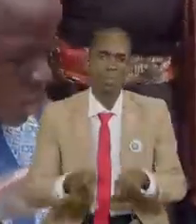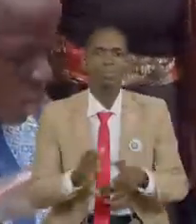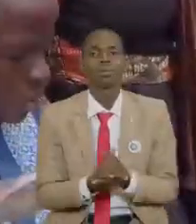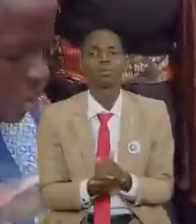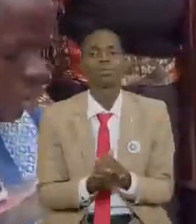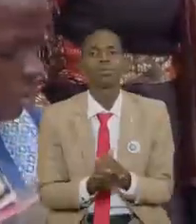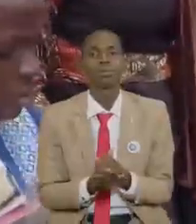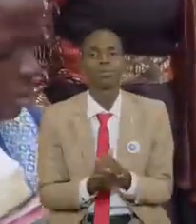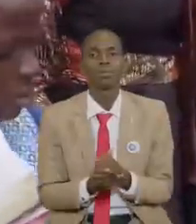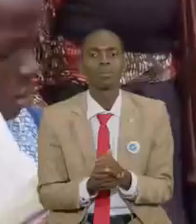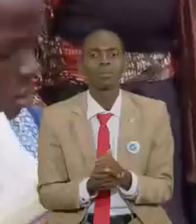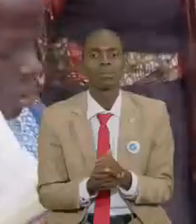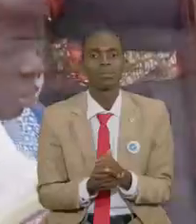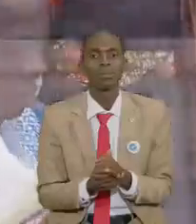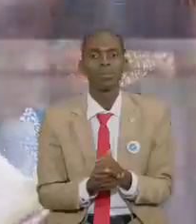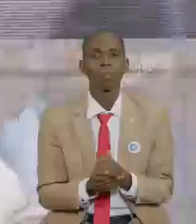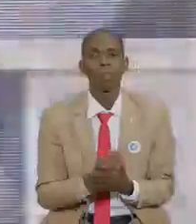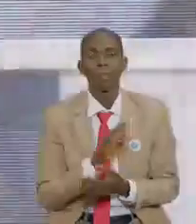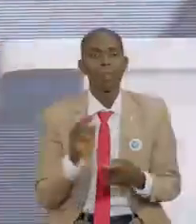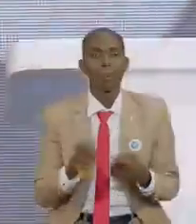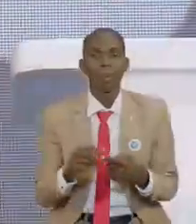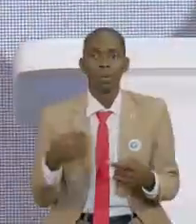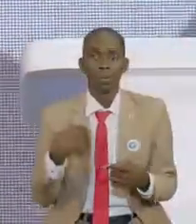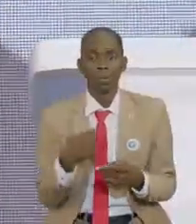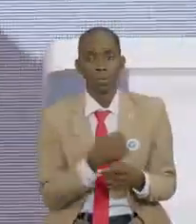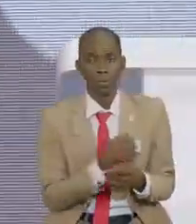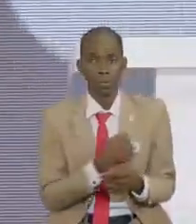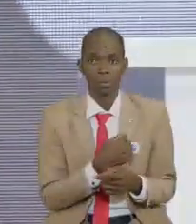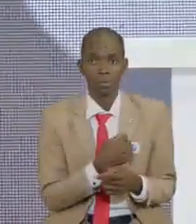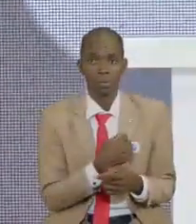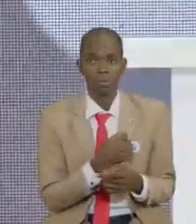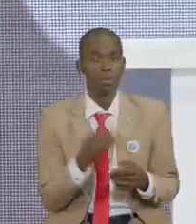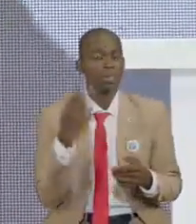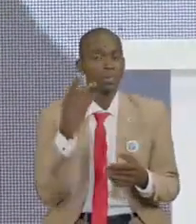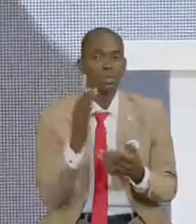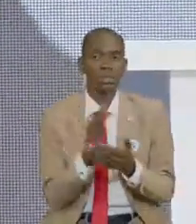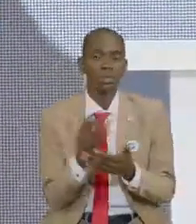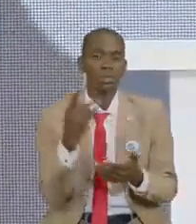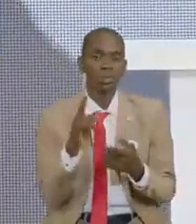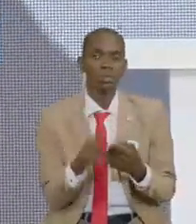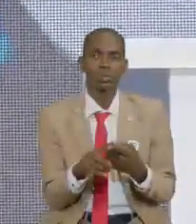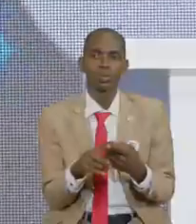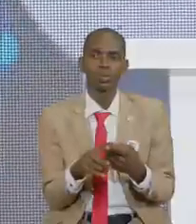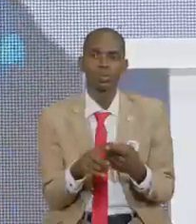are. What you meet somebody taller than yourself, your name doesn't change.